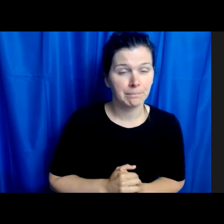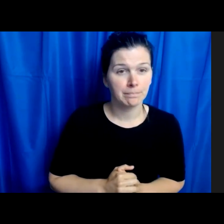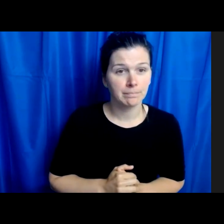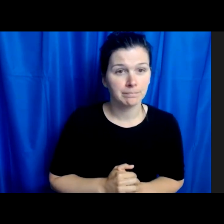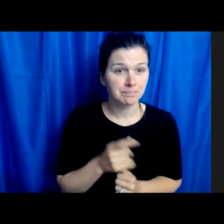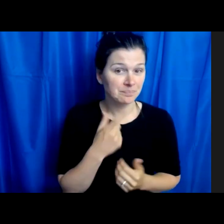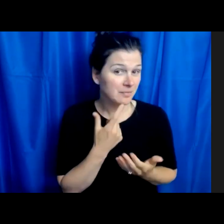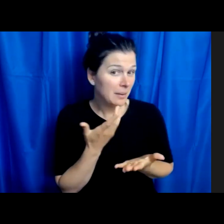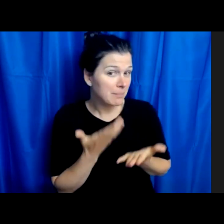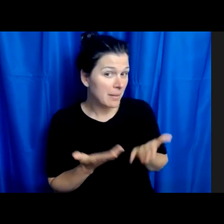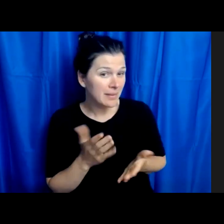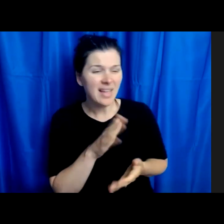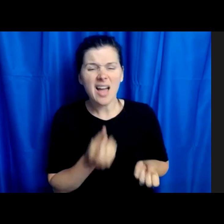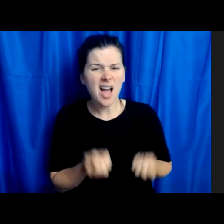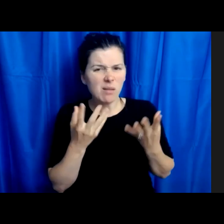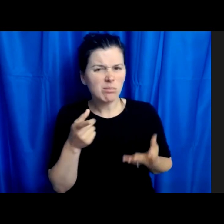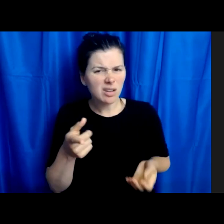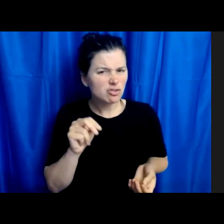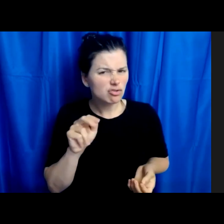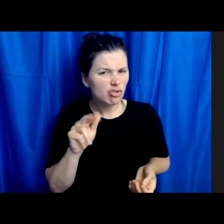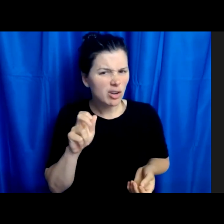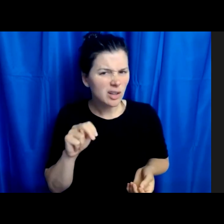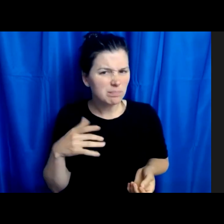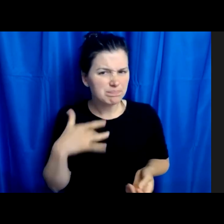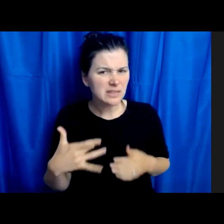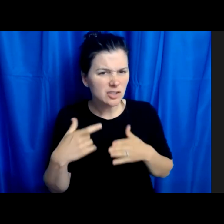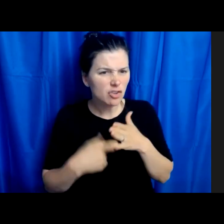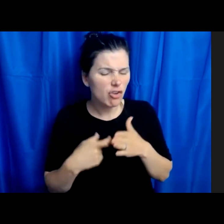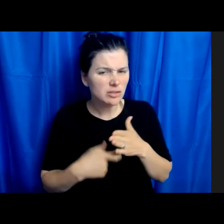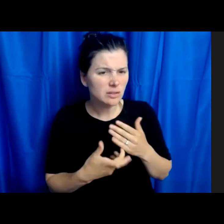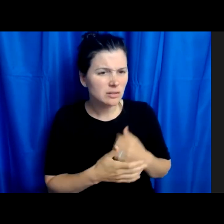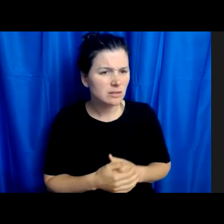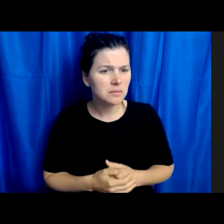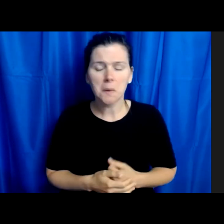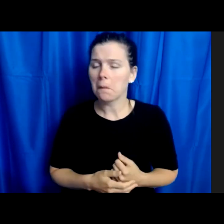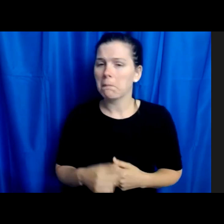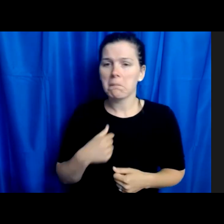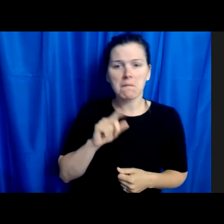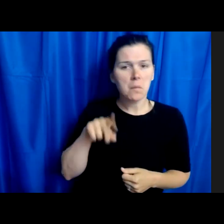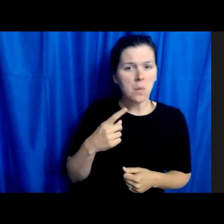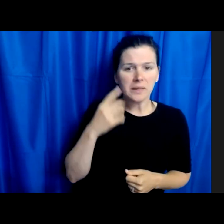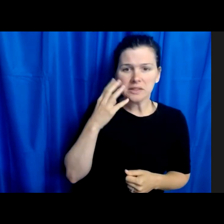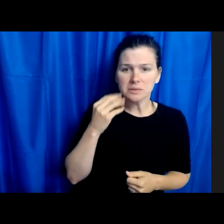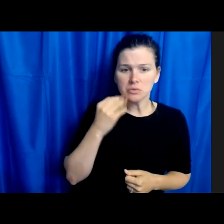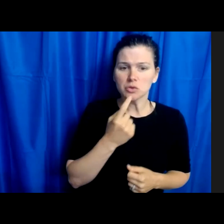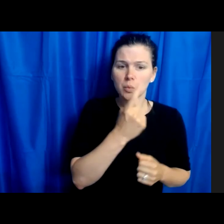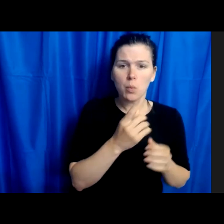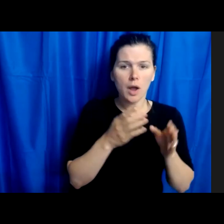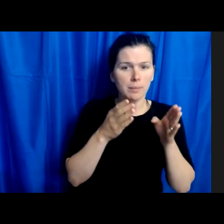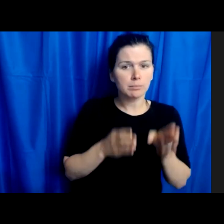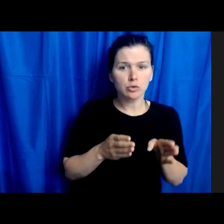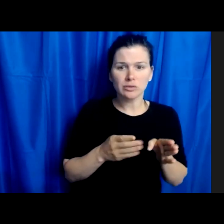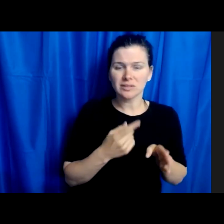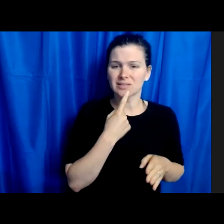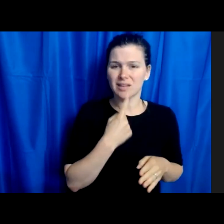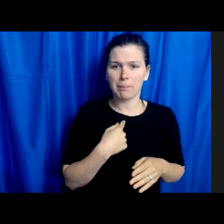Maybe. How much does Narcan usually cost? I've only had one person ever tell me they had to pay anything above the